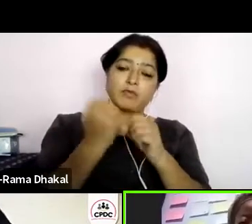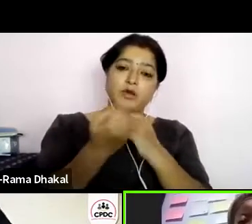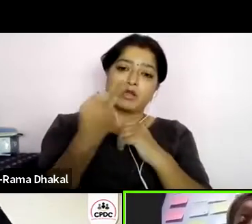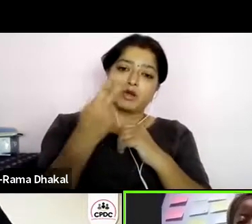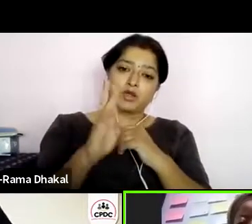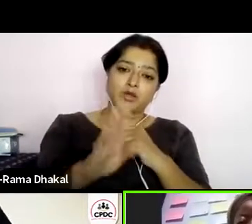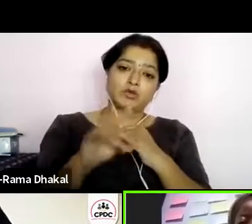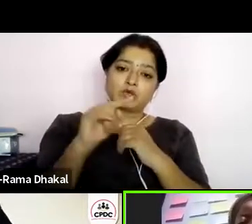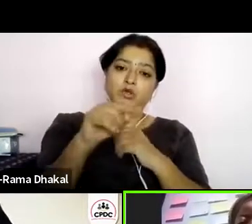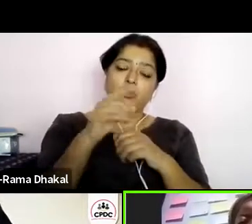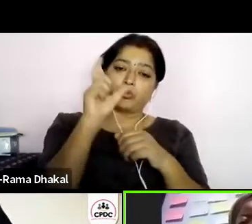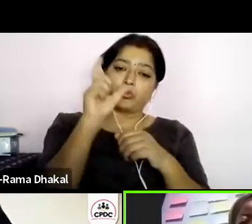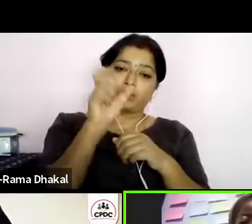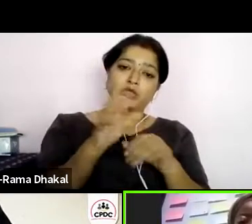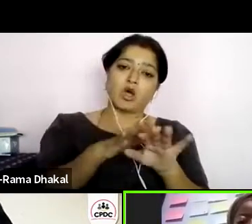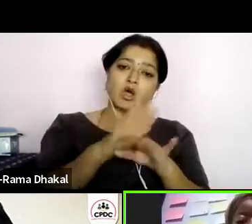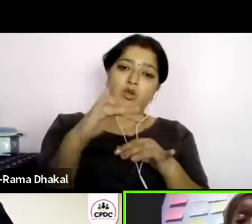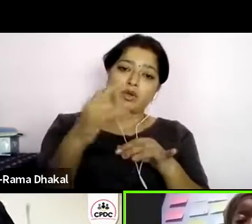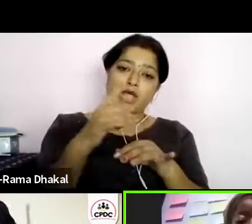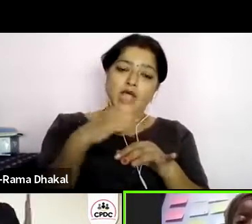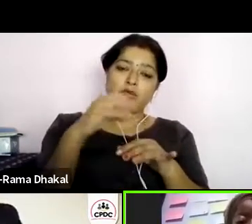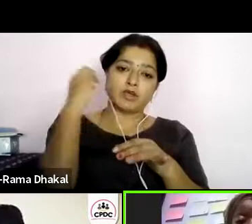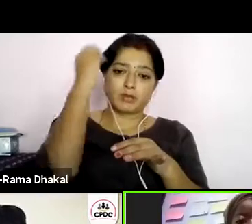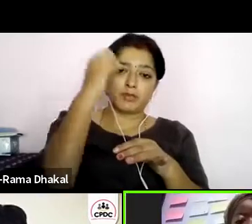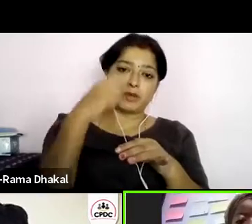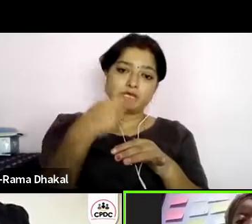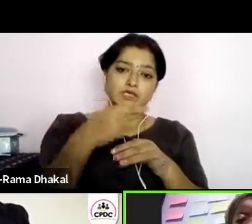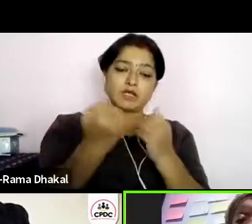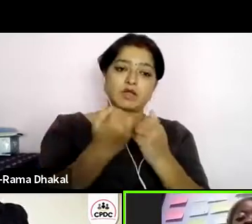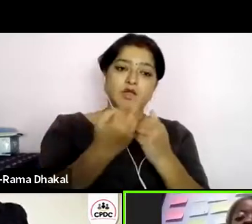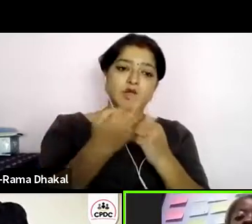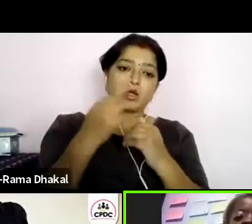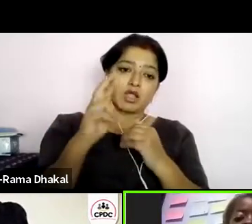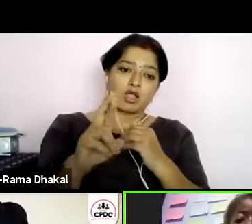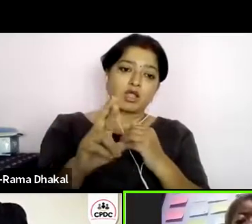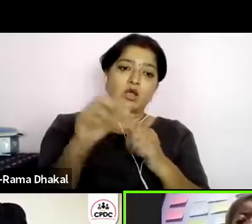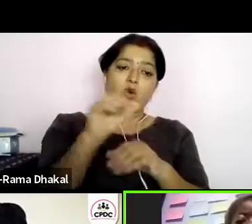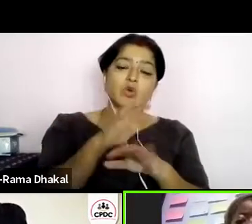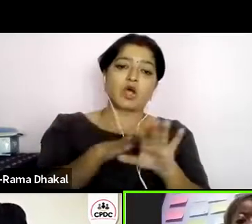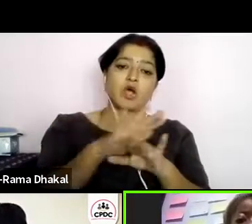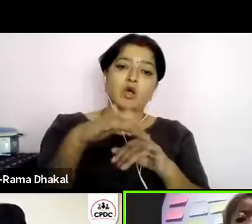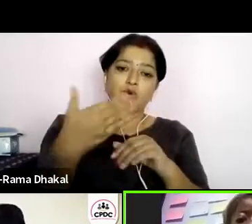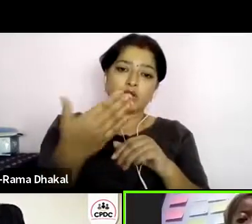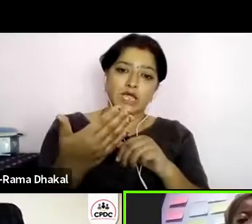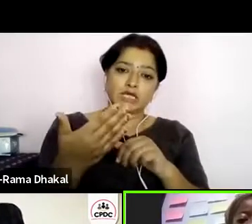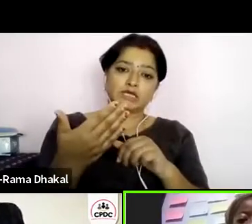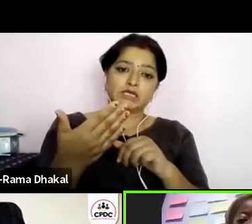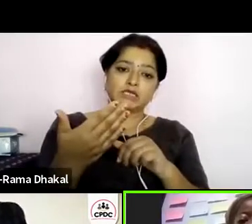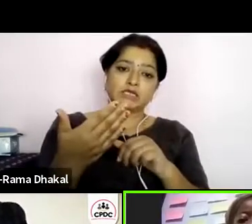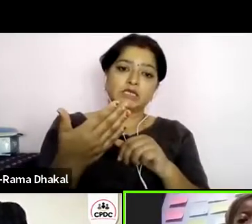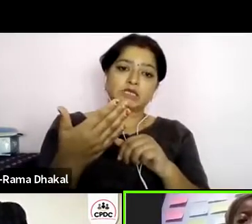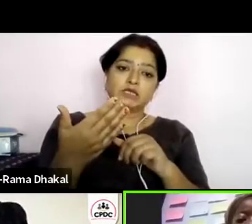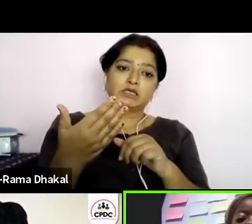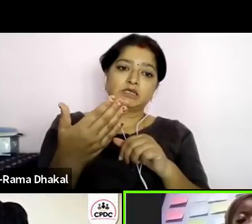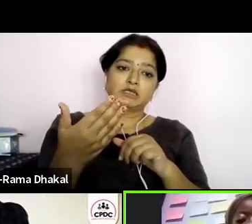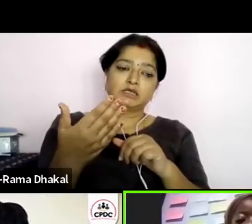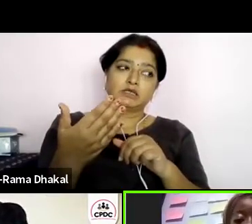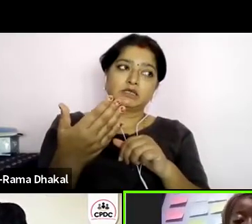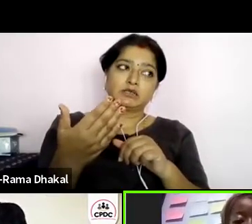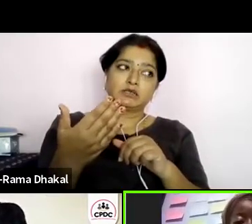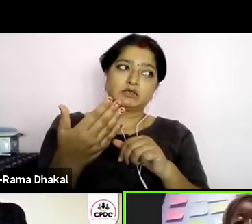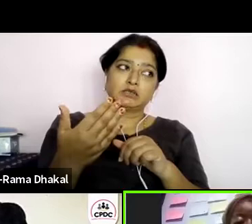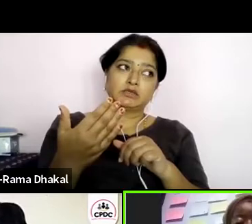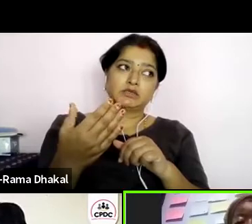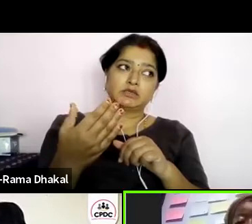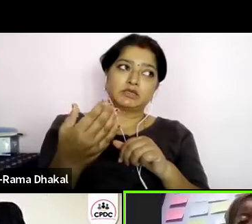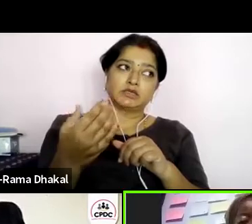in decision-making, and they should be involved when it comes to even the funds, finances, when finances are being